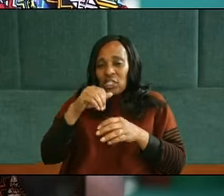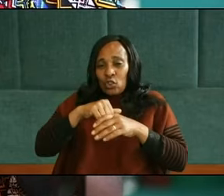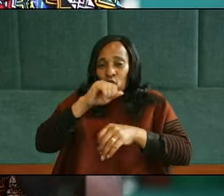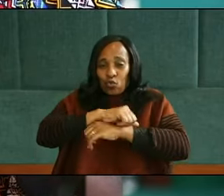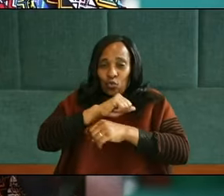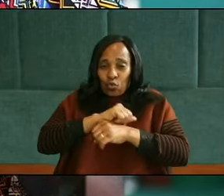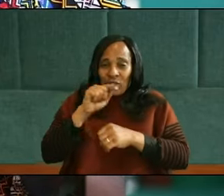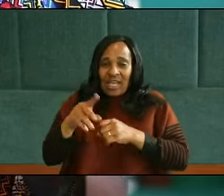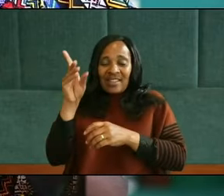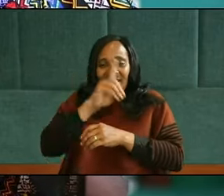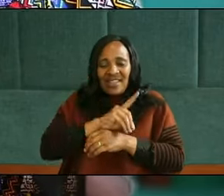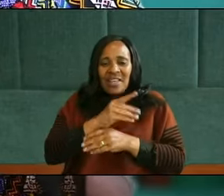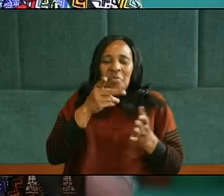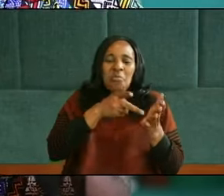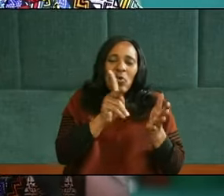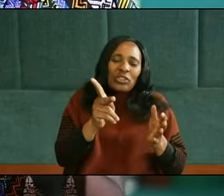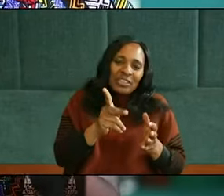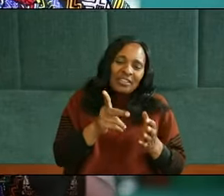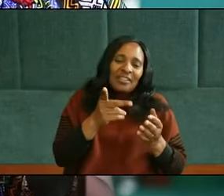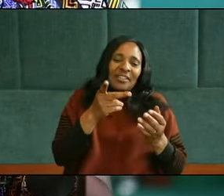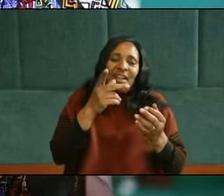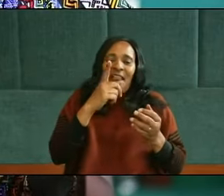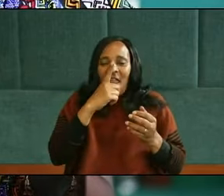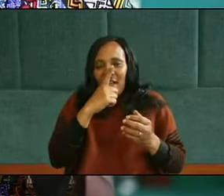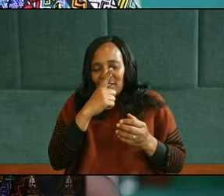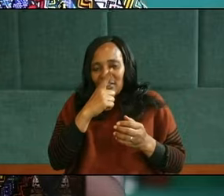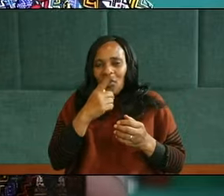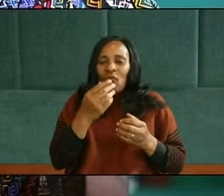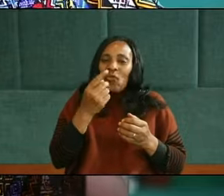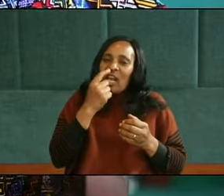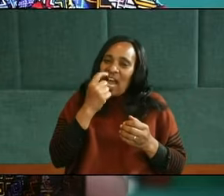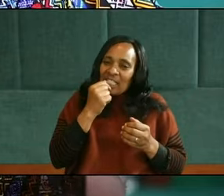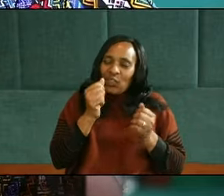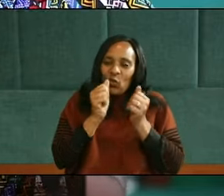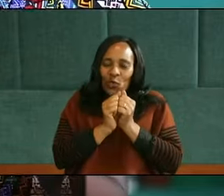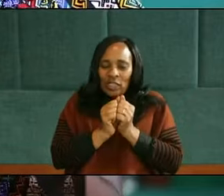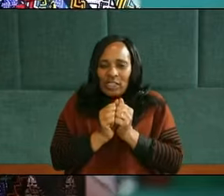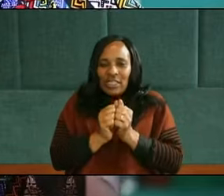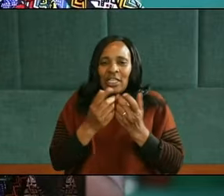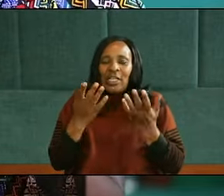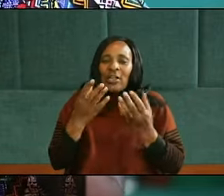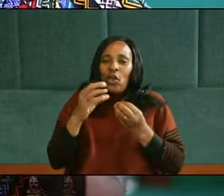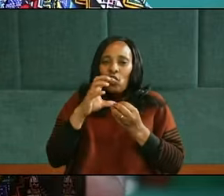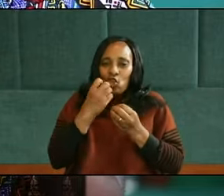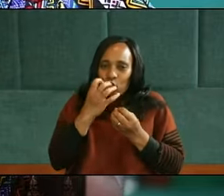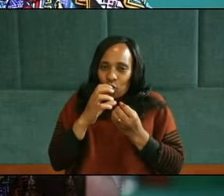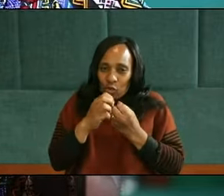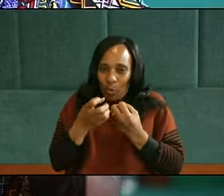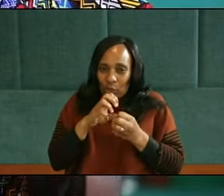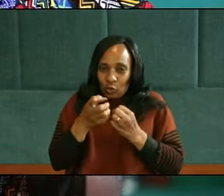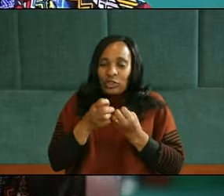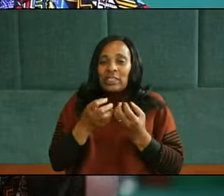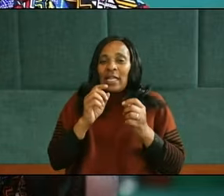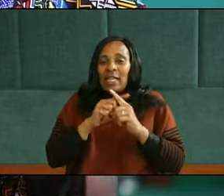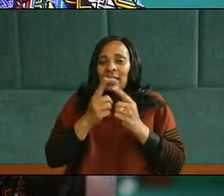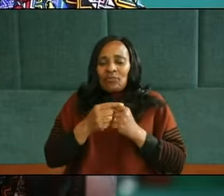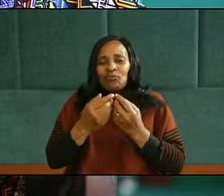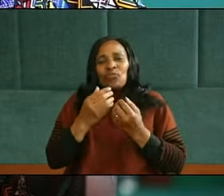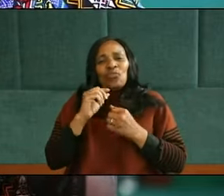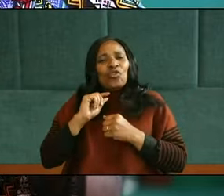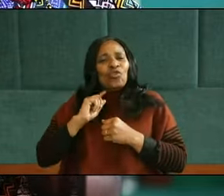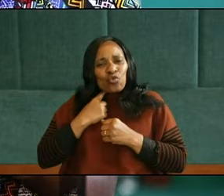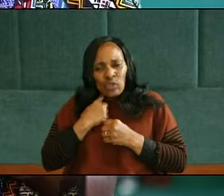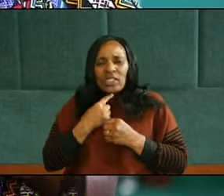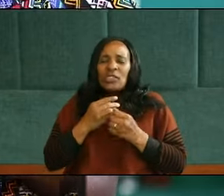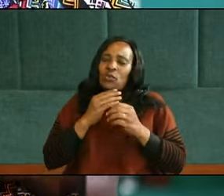Achia bought herself lunch of rice and tomato soup. It tasted really, really good. Today, Achia